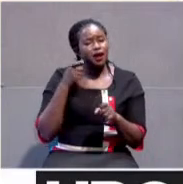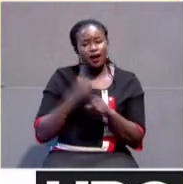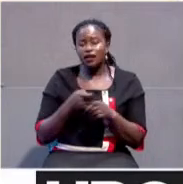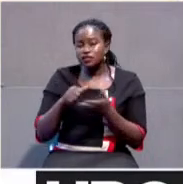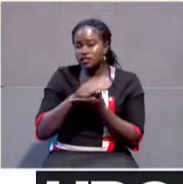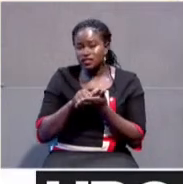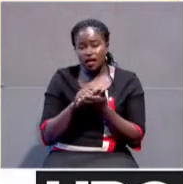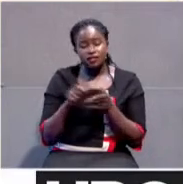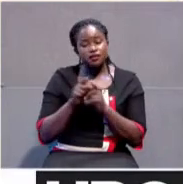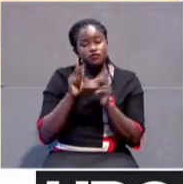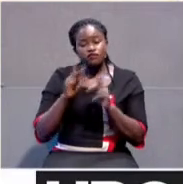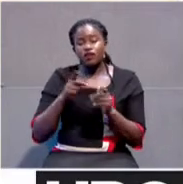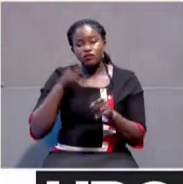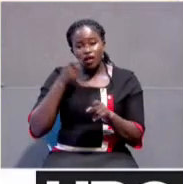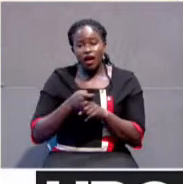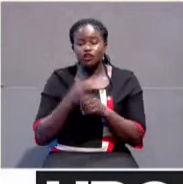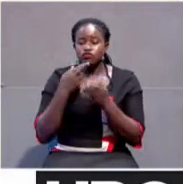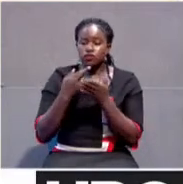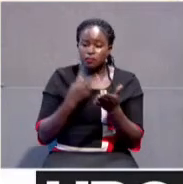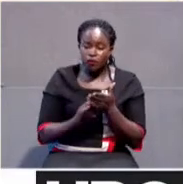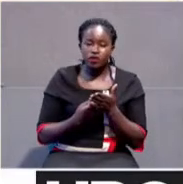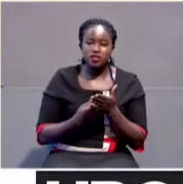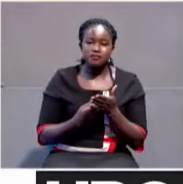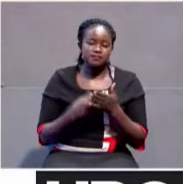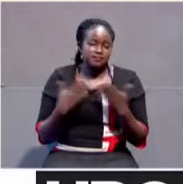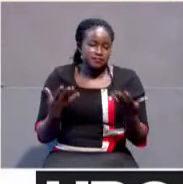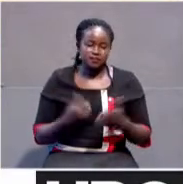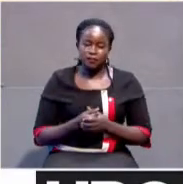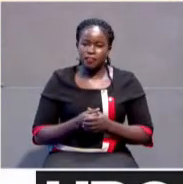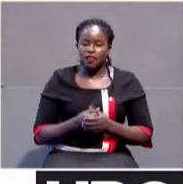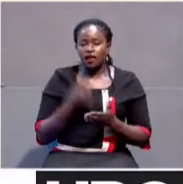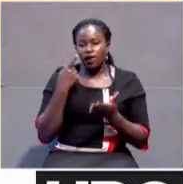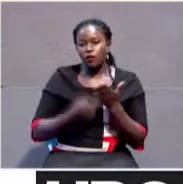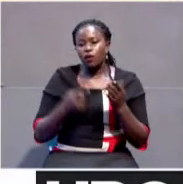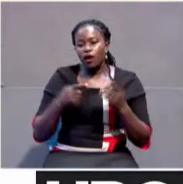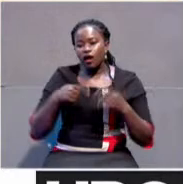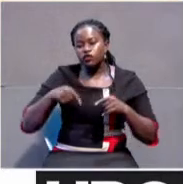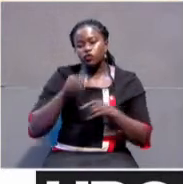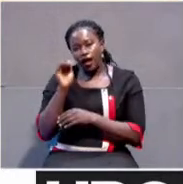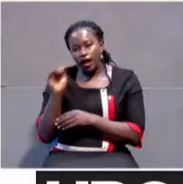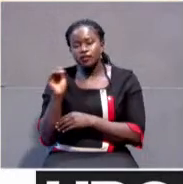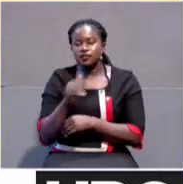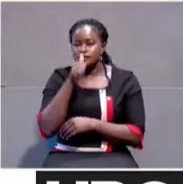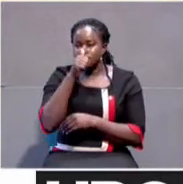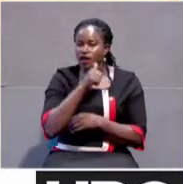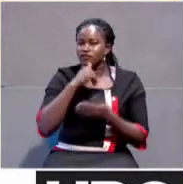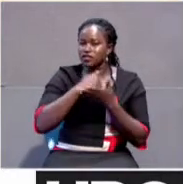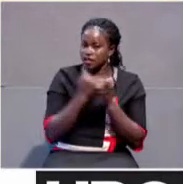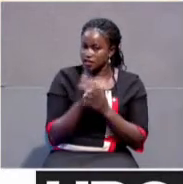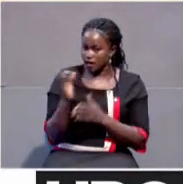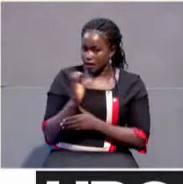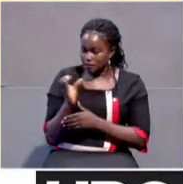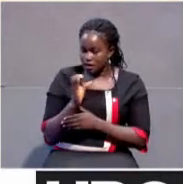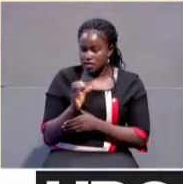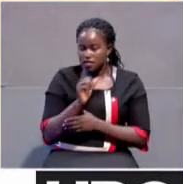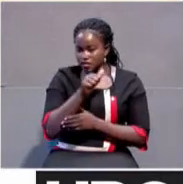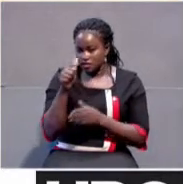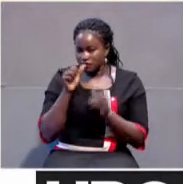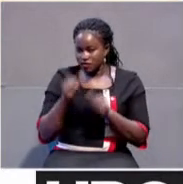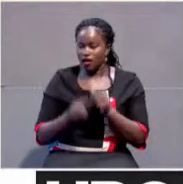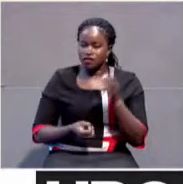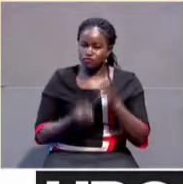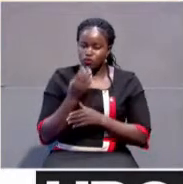already so hard to detect, to report, and even deal with. So what we are asking private sector companies to do is to put in